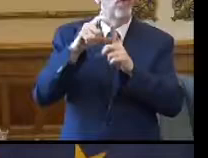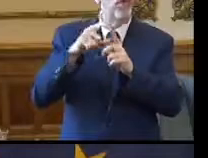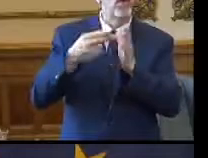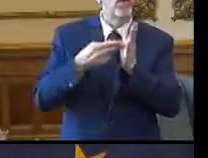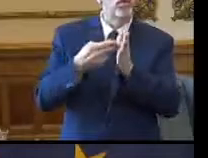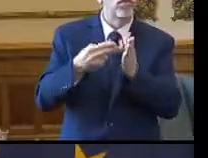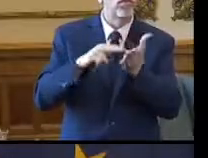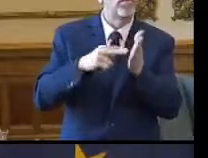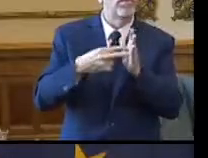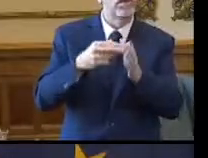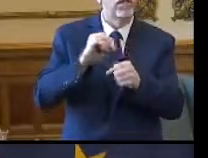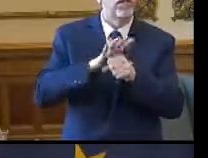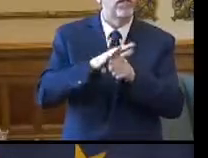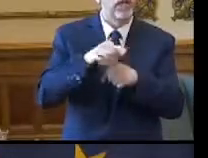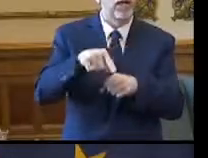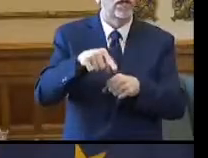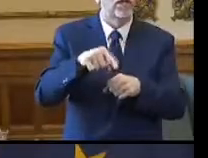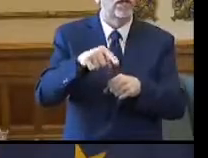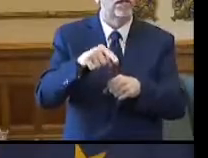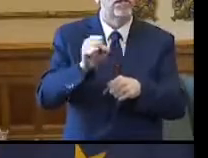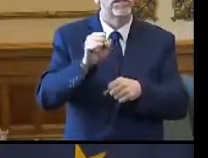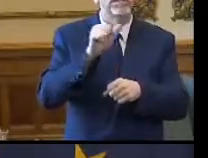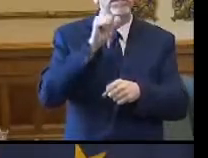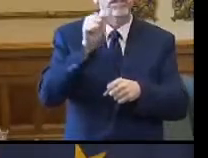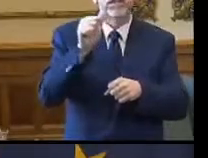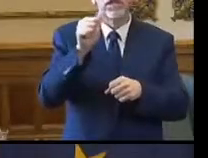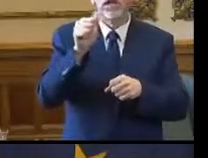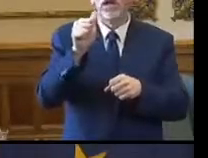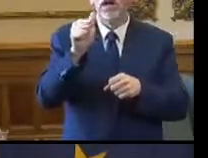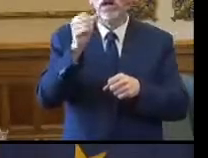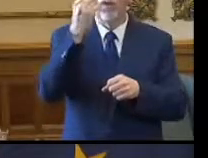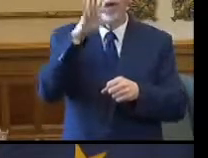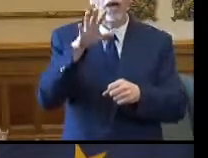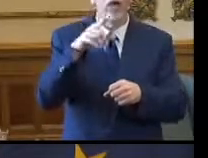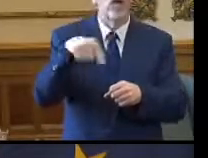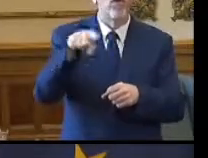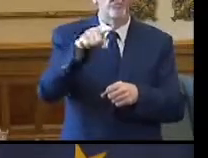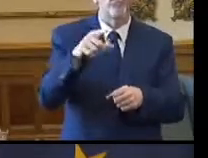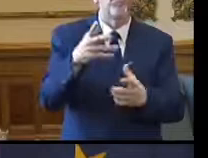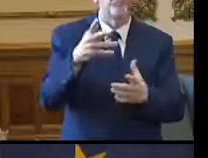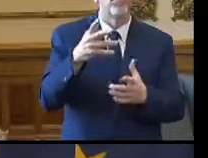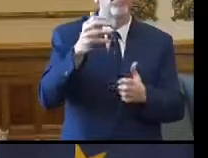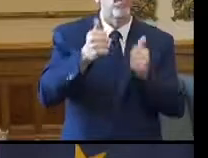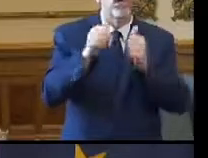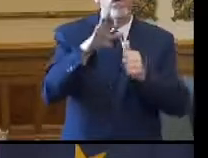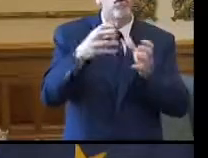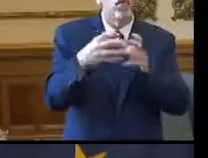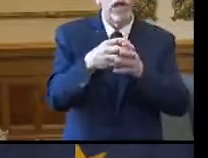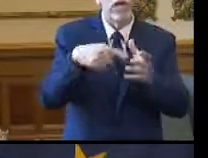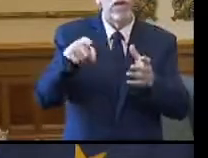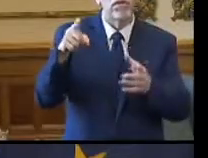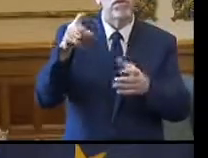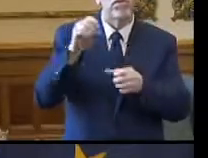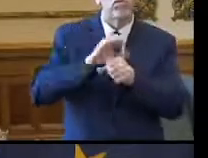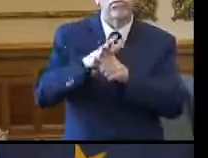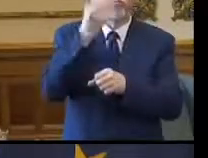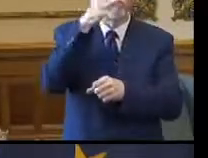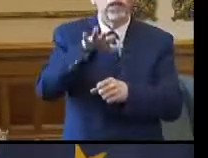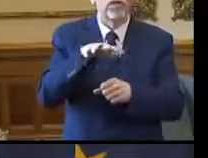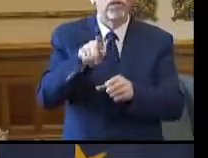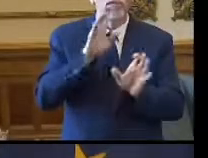this coronavirus, COVID-19, does not discriminate. It does not care what crowd you're in.